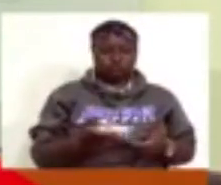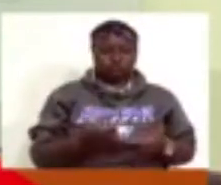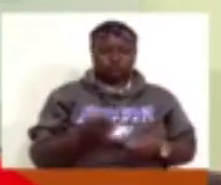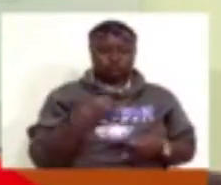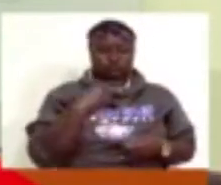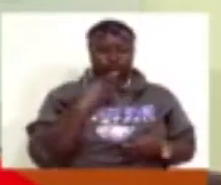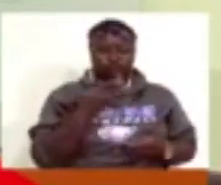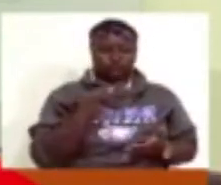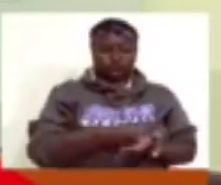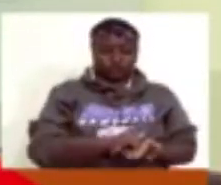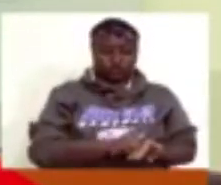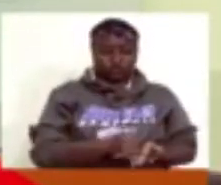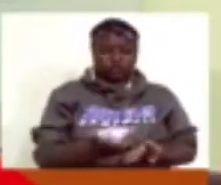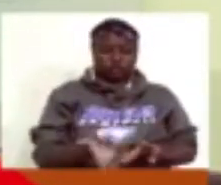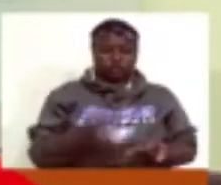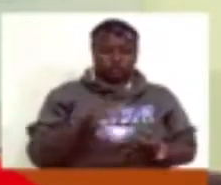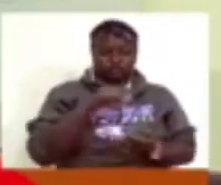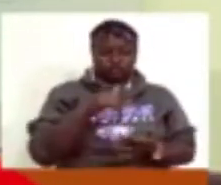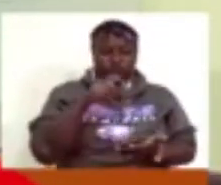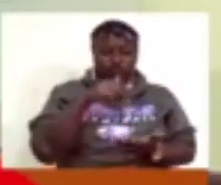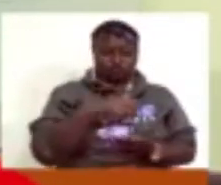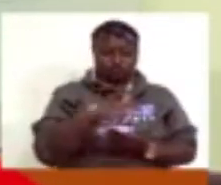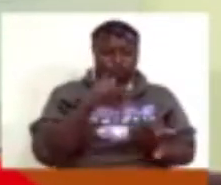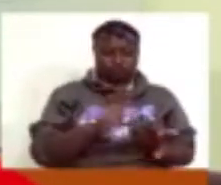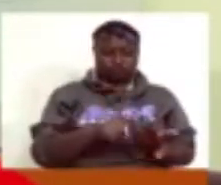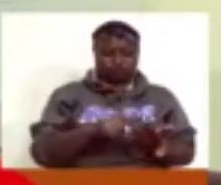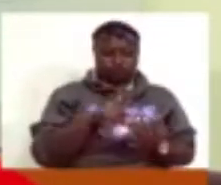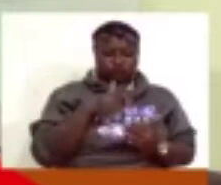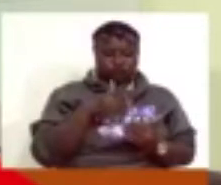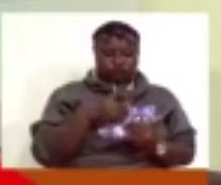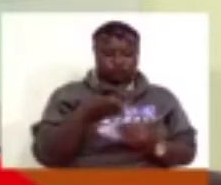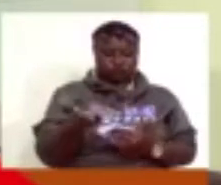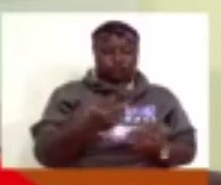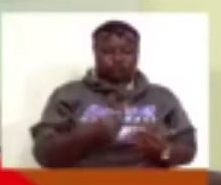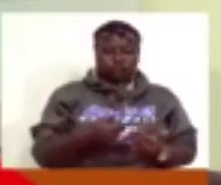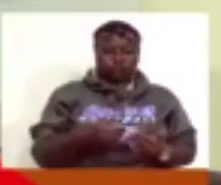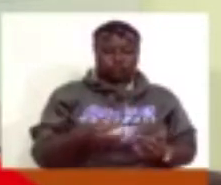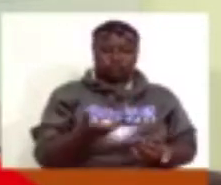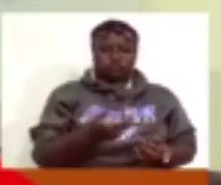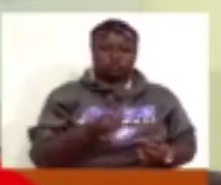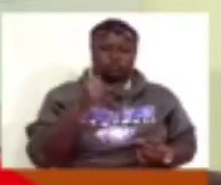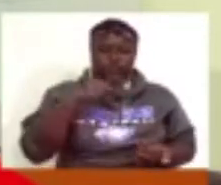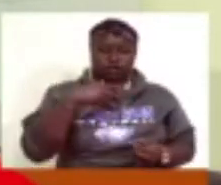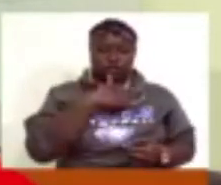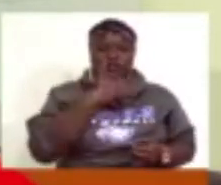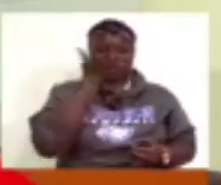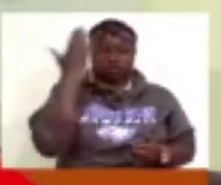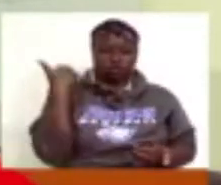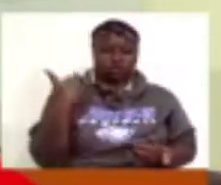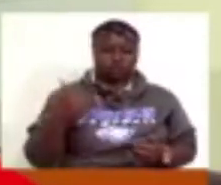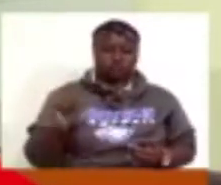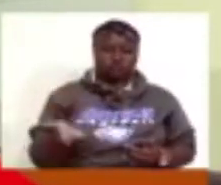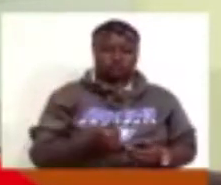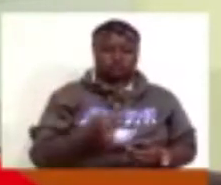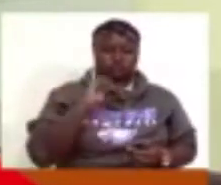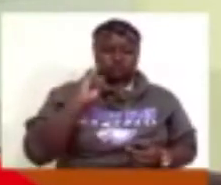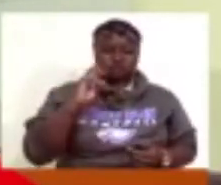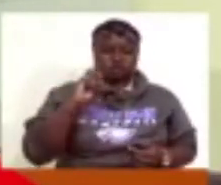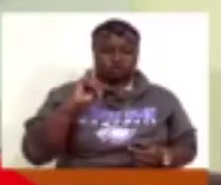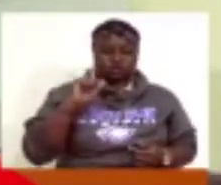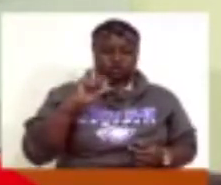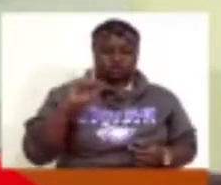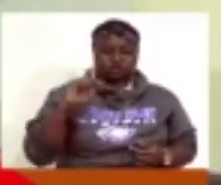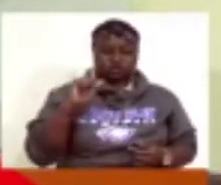the position in the Senate for late Senator Prengay has been replaced